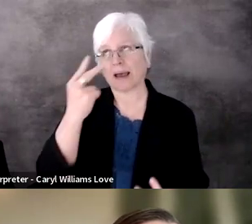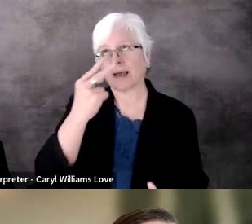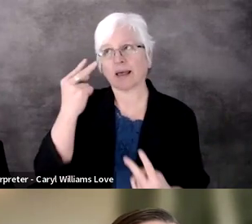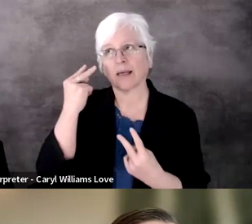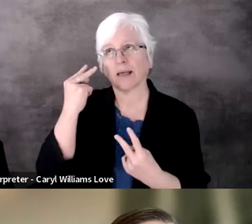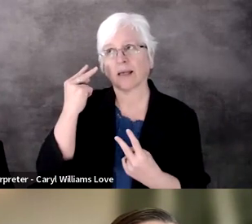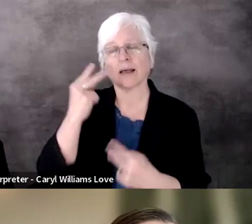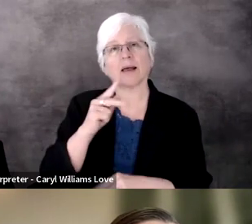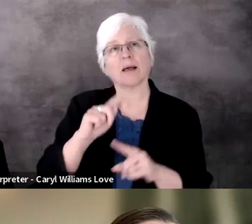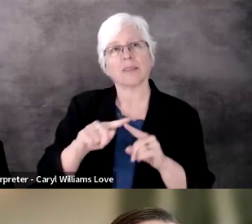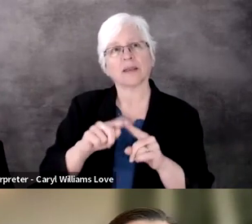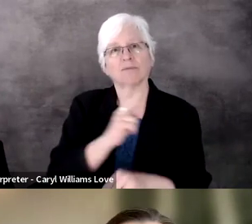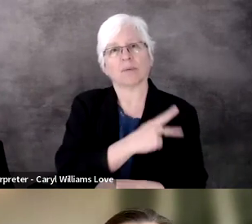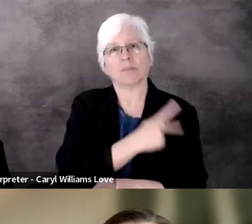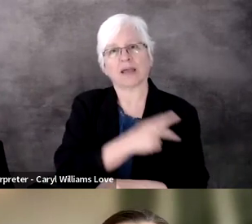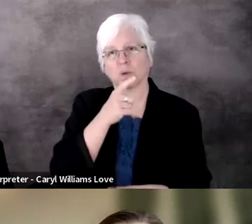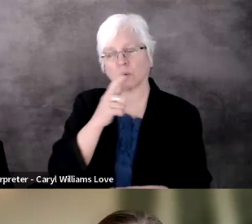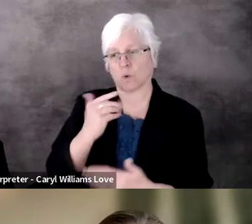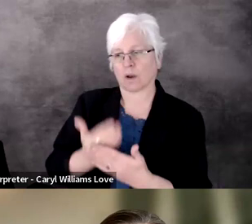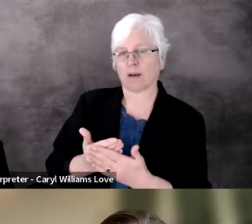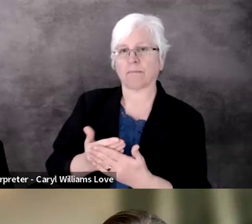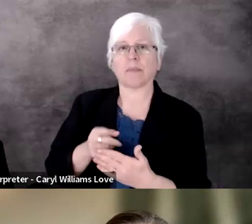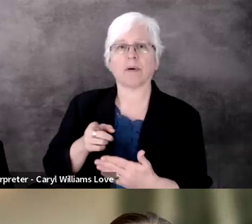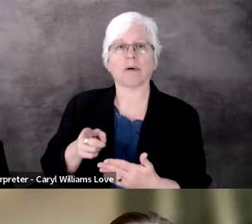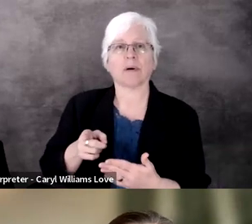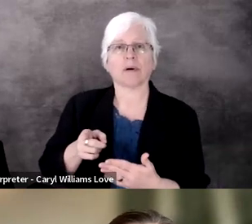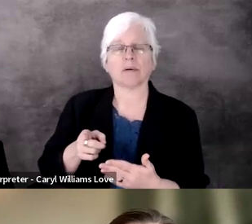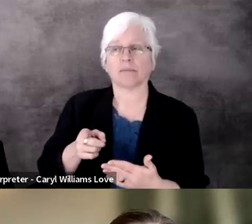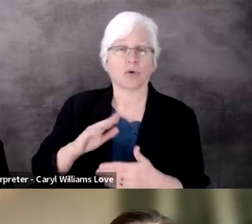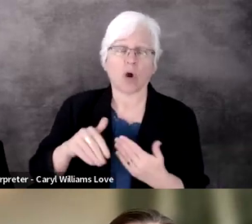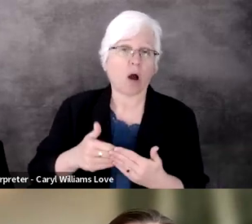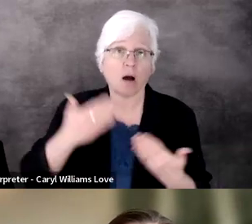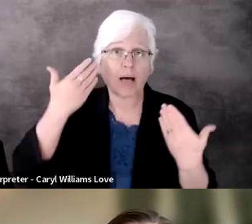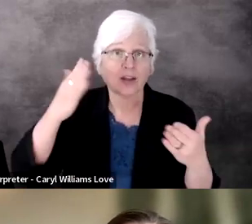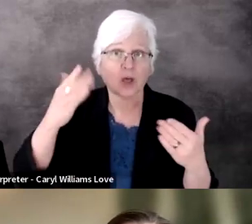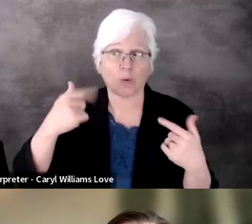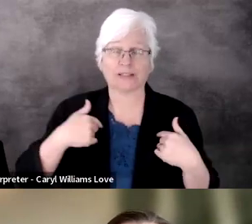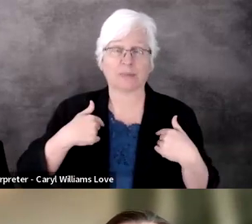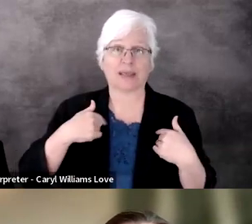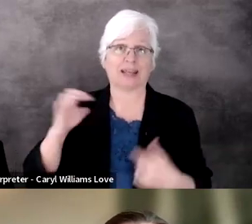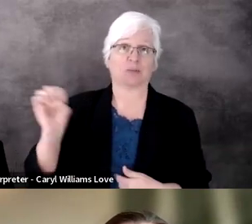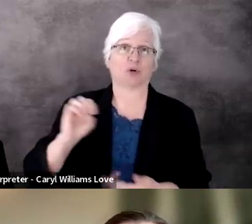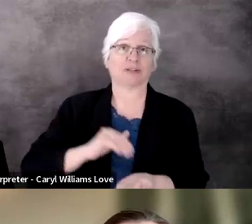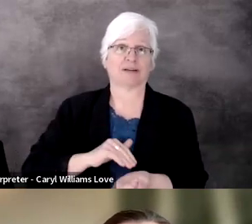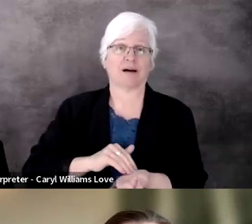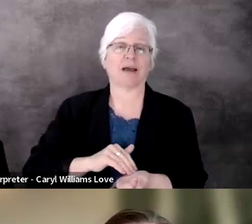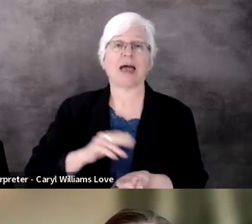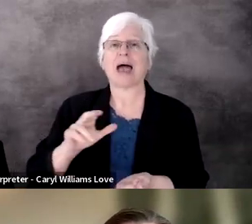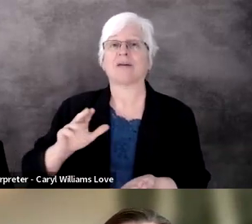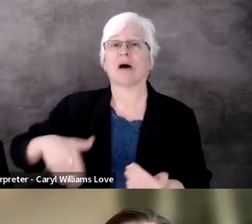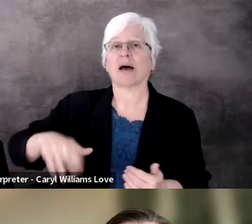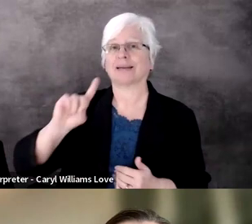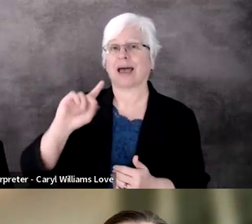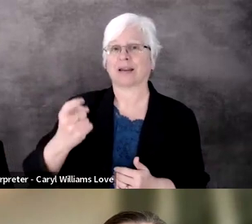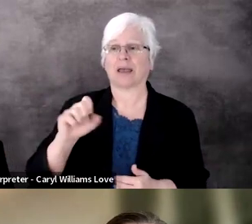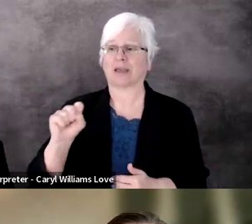with either that are all unknown to me as an emergency doc and have undiagnosed SUD or mental